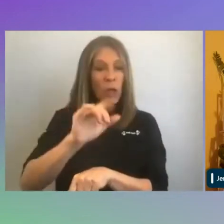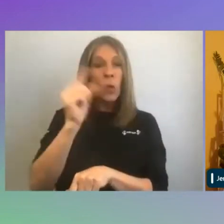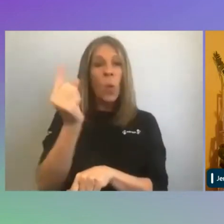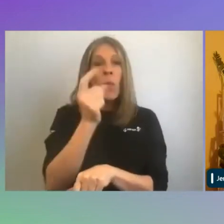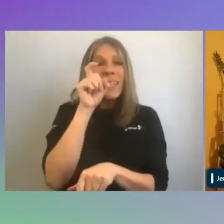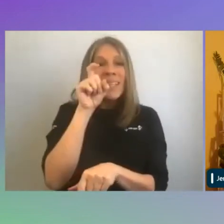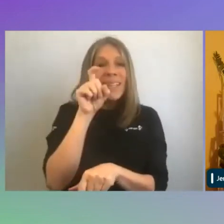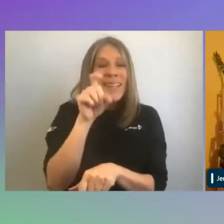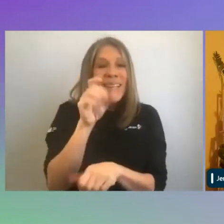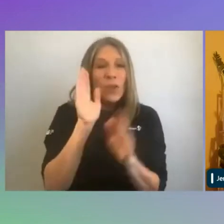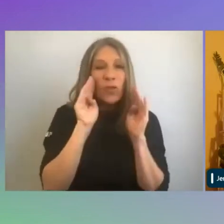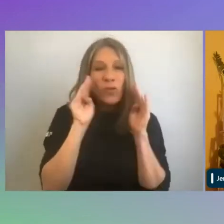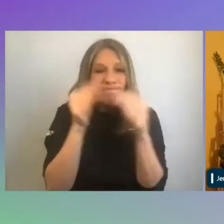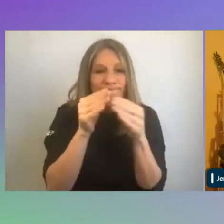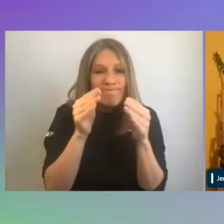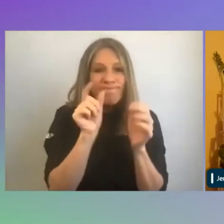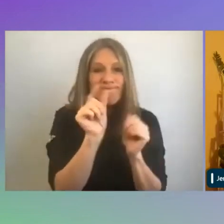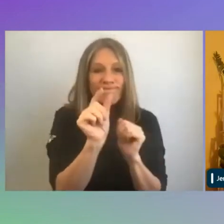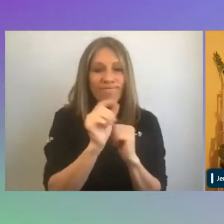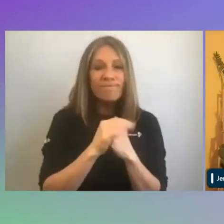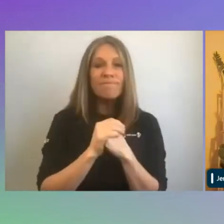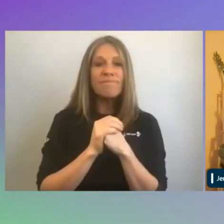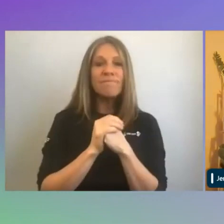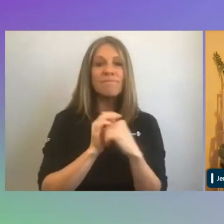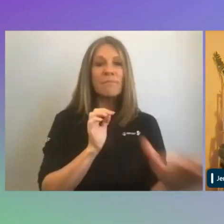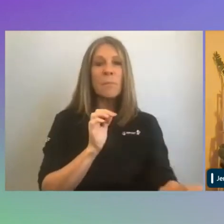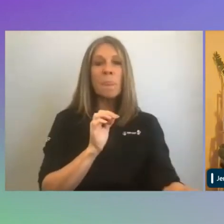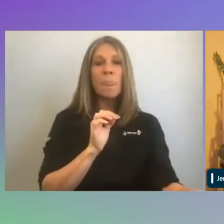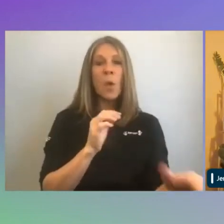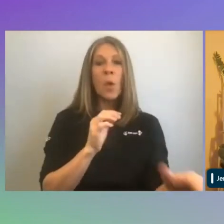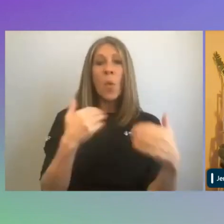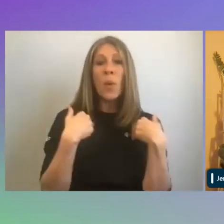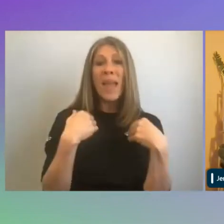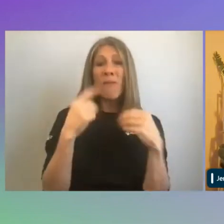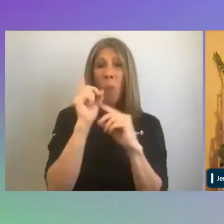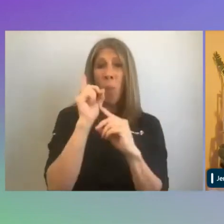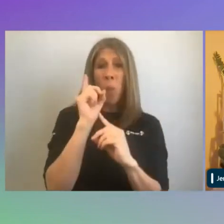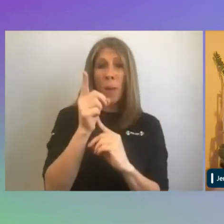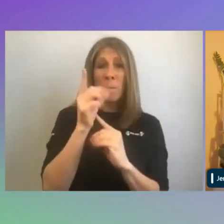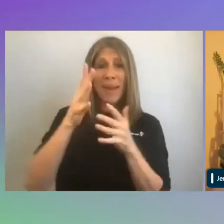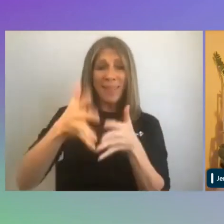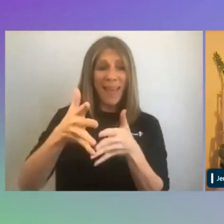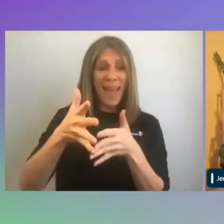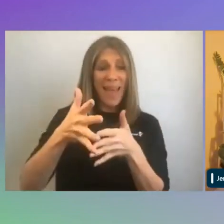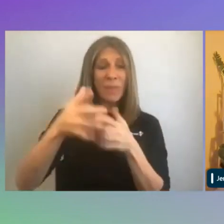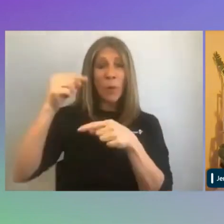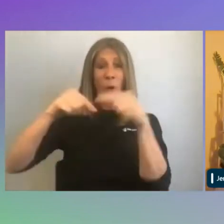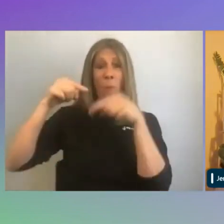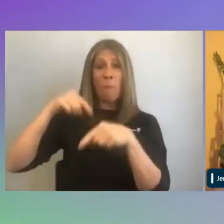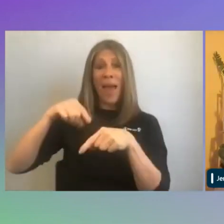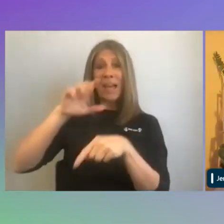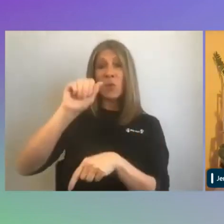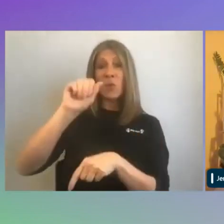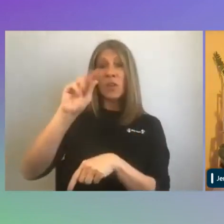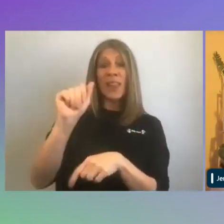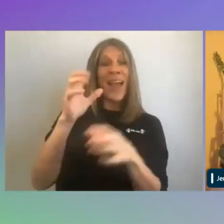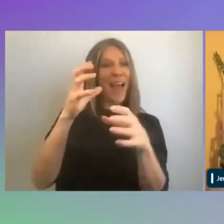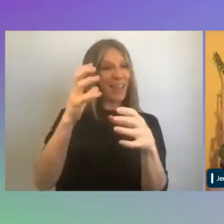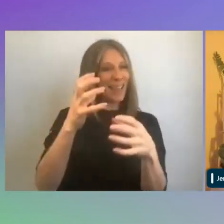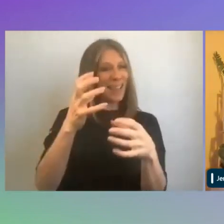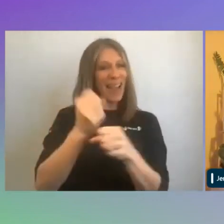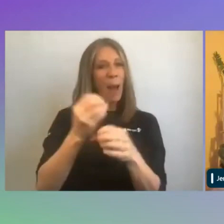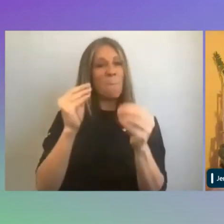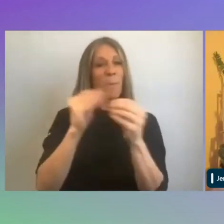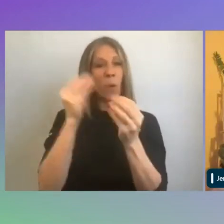little narrow thing. All right, we have 1 minute left, and I want to go back to Angelica because I got some information. So the